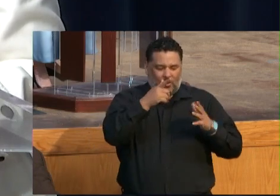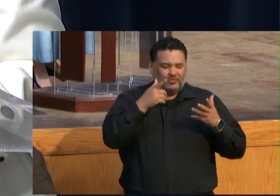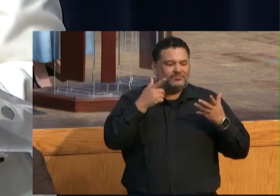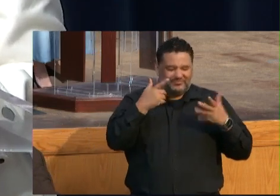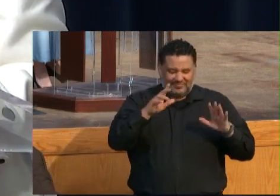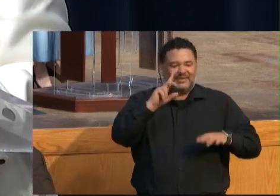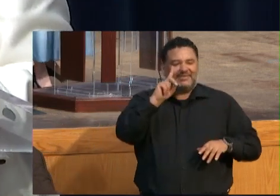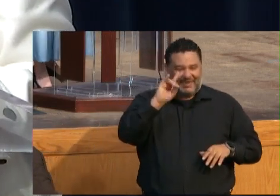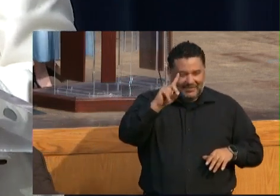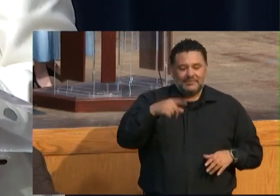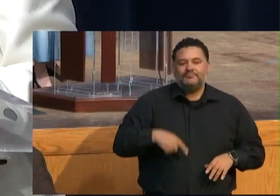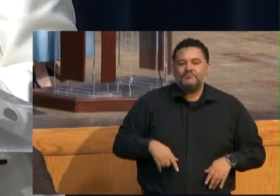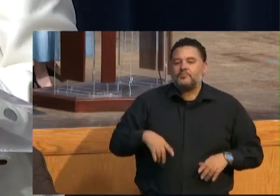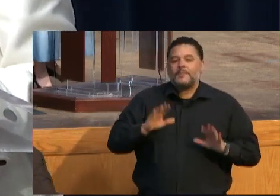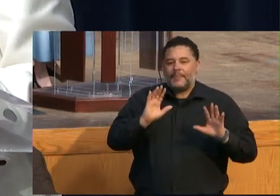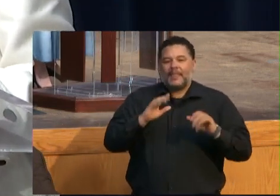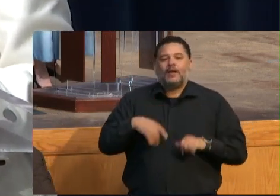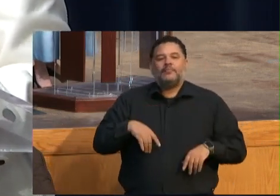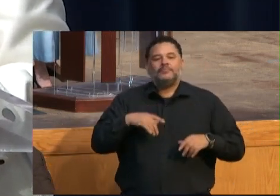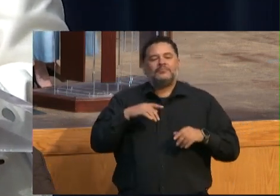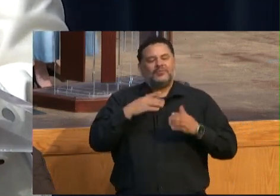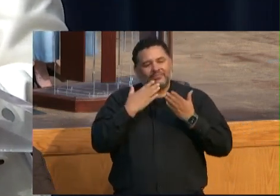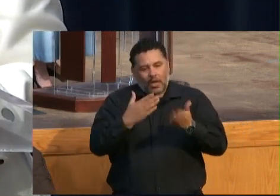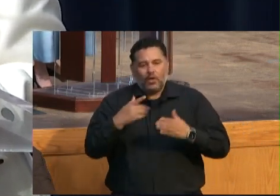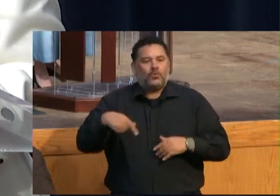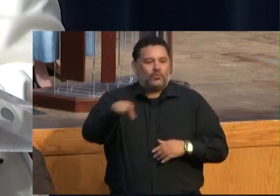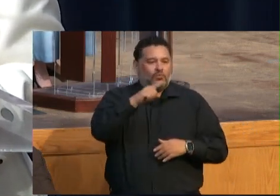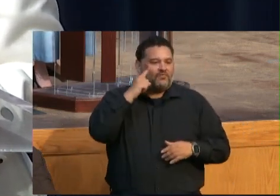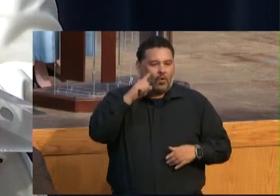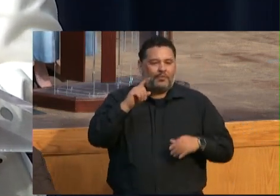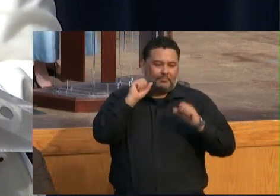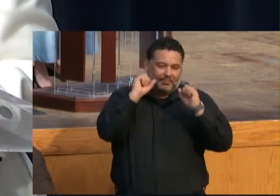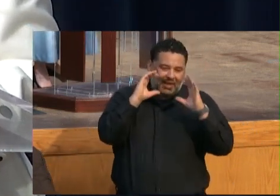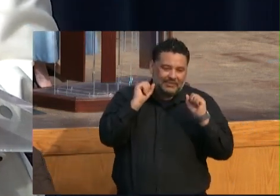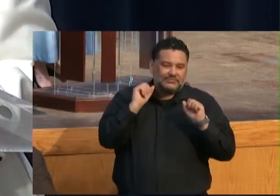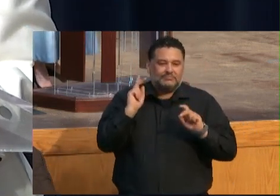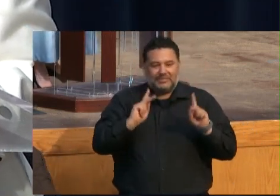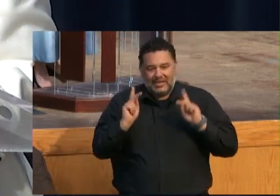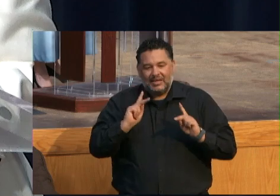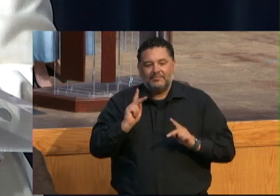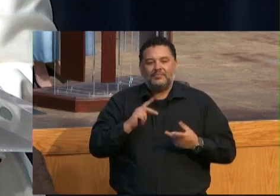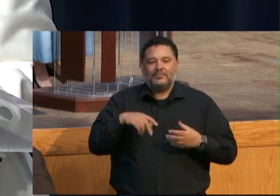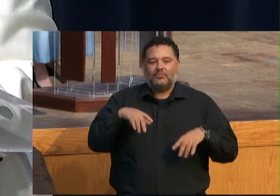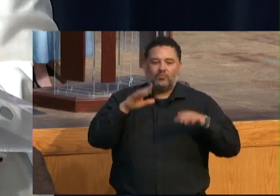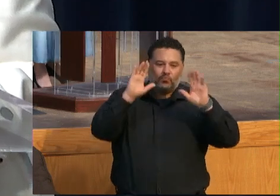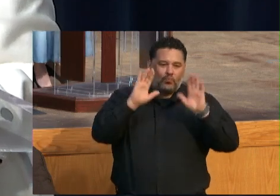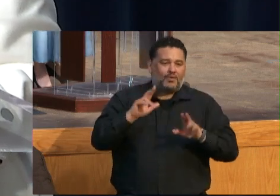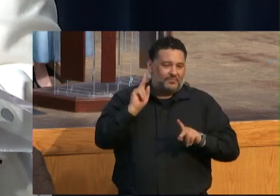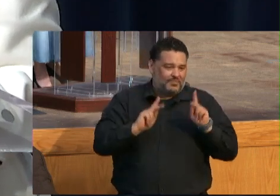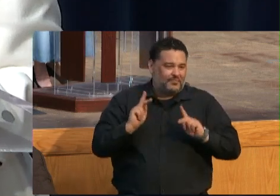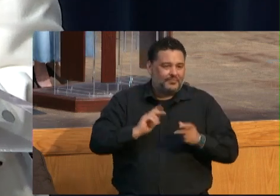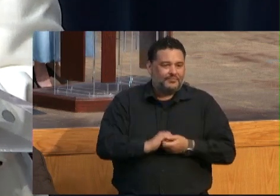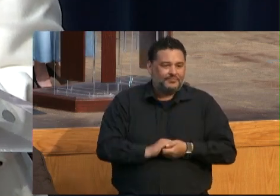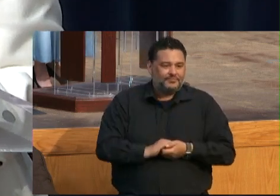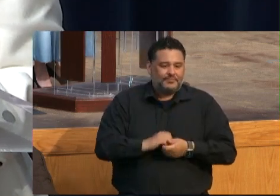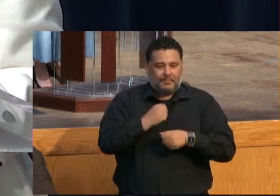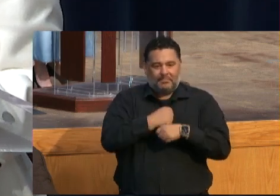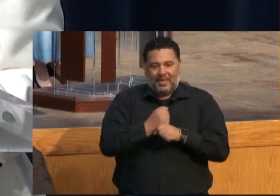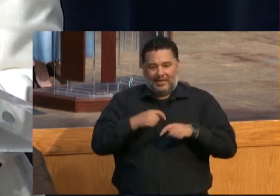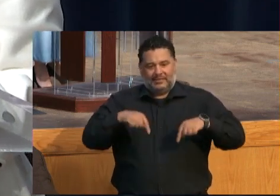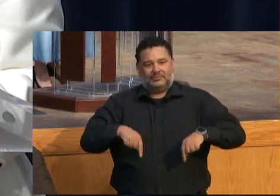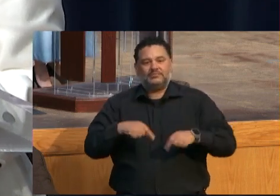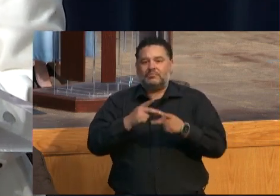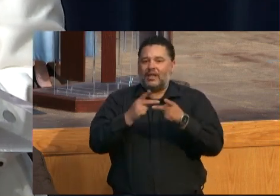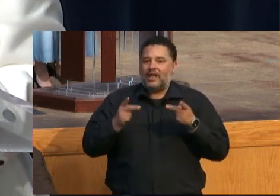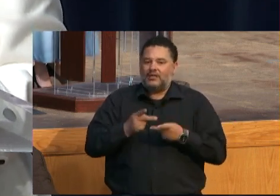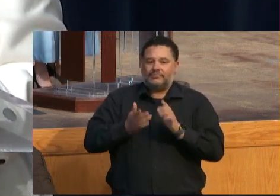just being so amazing and just being amazingly wonderful people who make this place operate